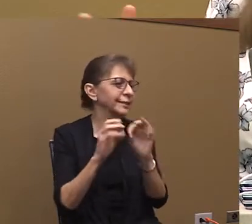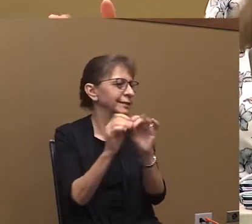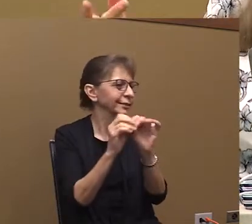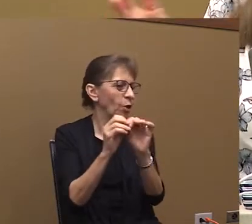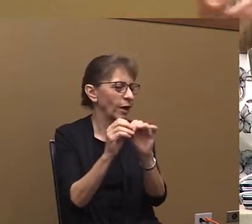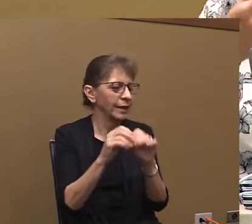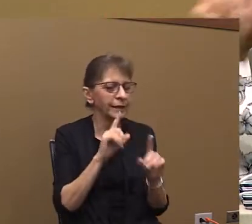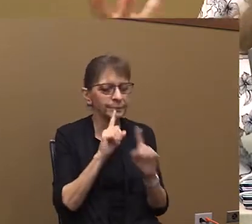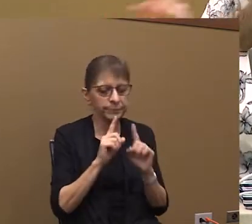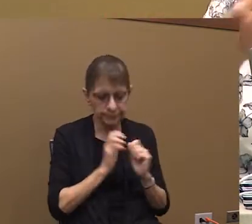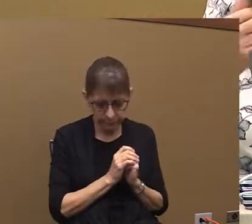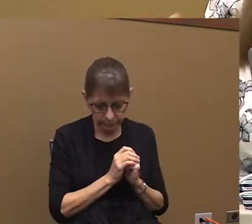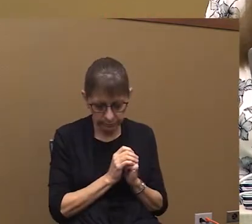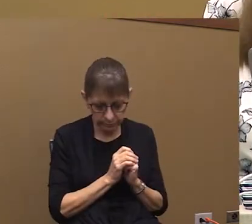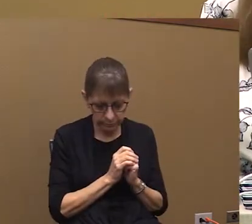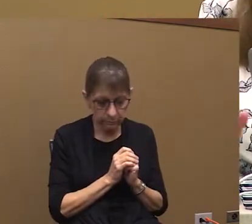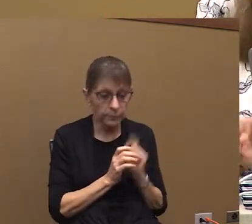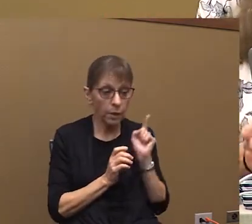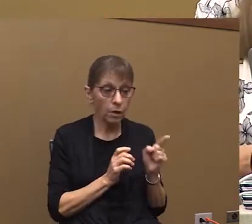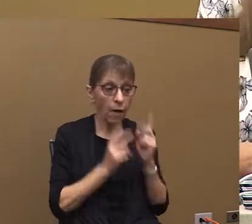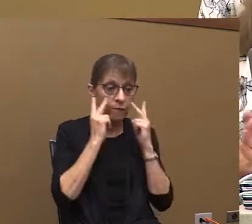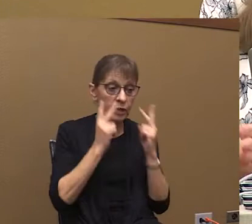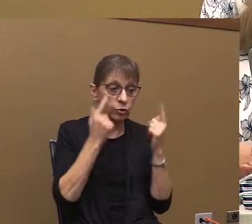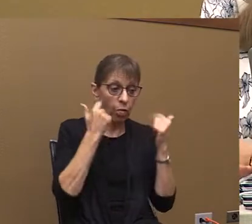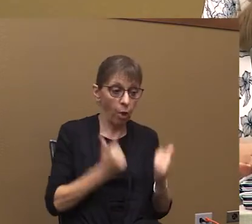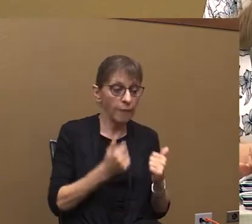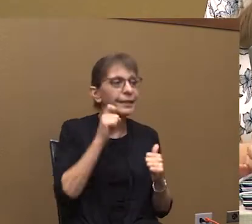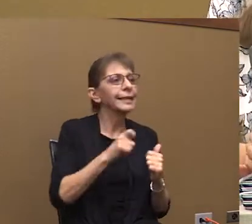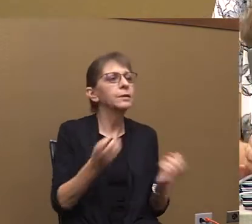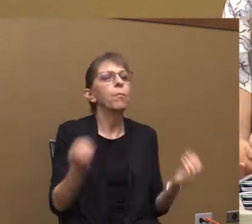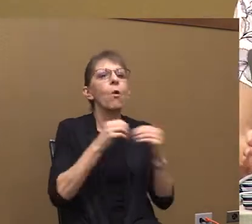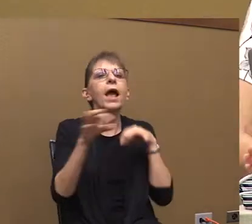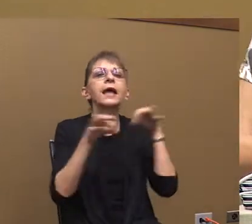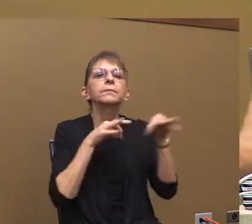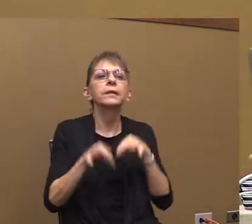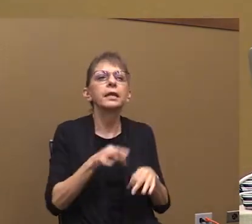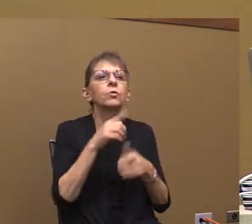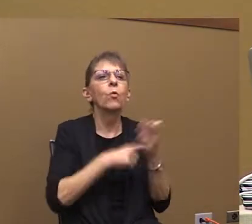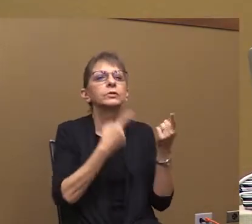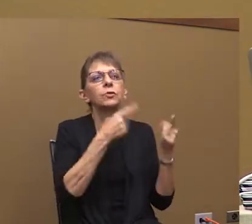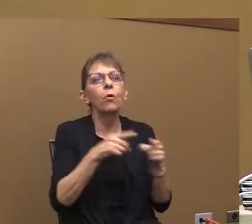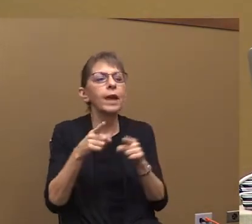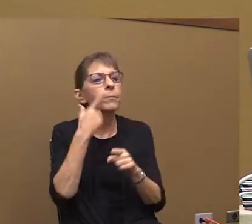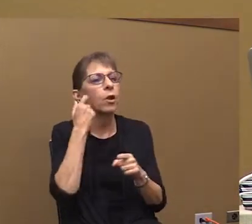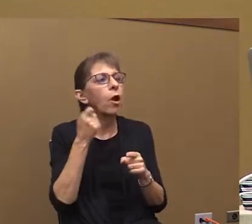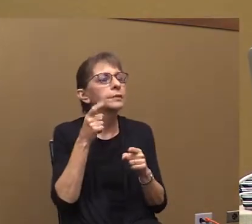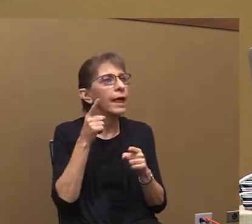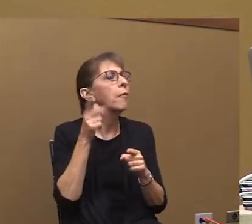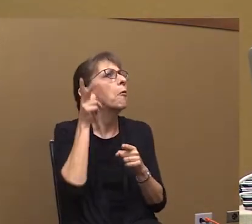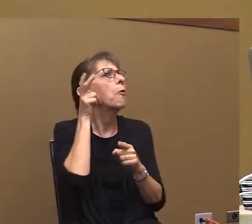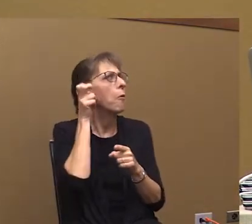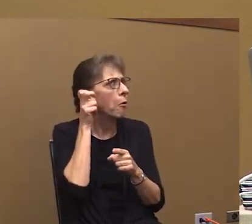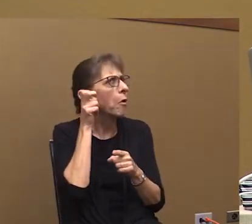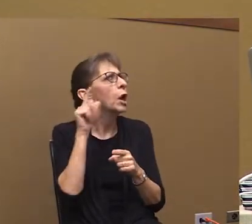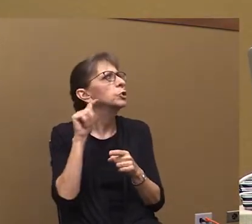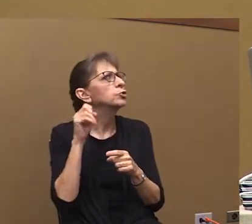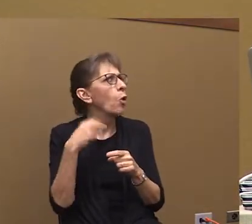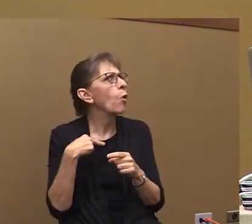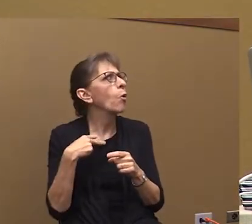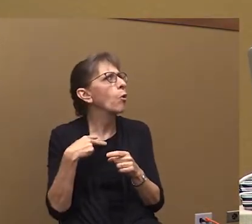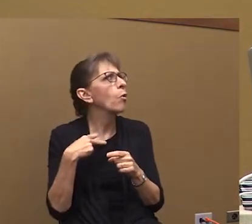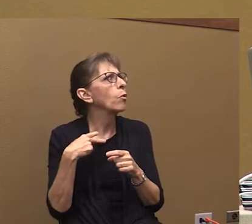negatively to the little background chatter that's going on. And so kids with vision loss need